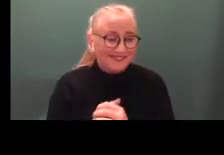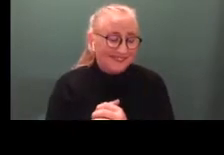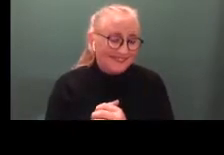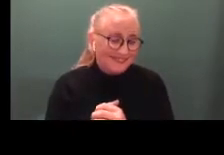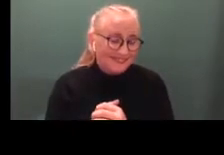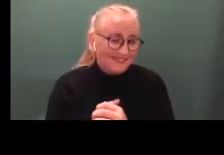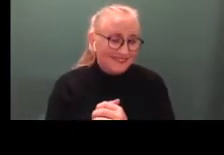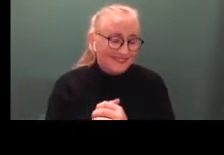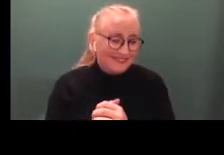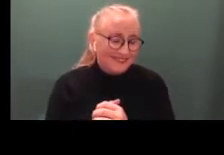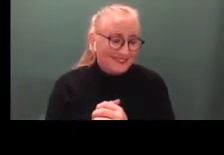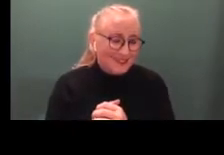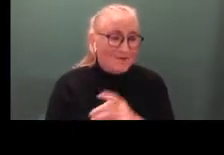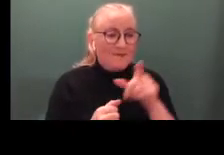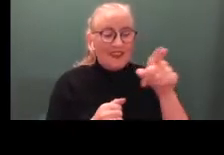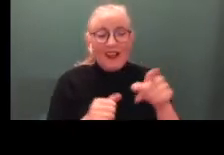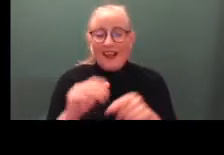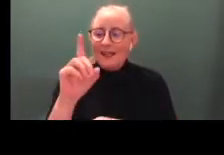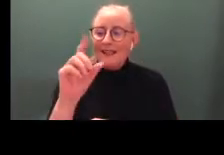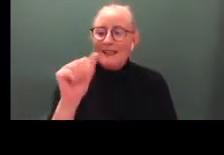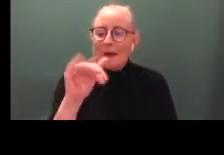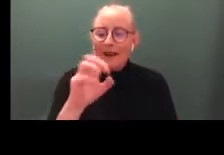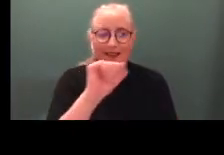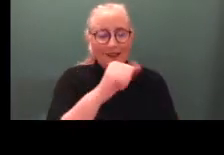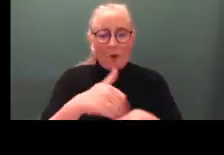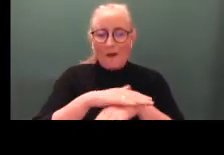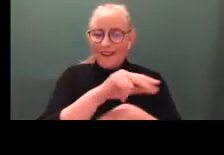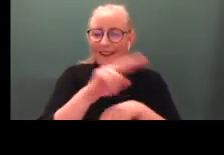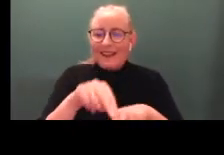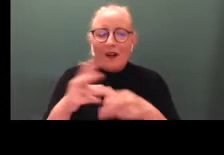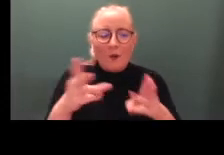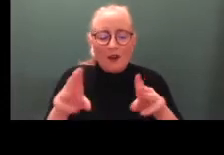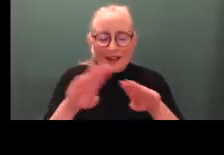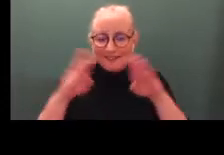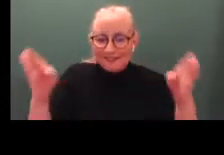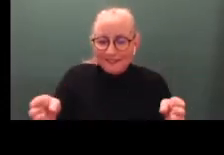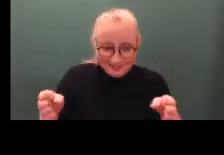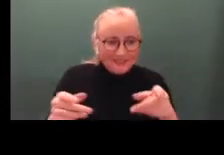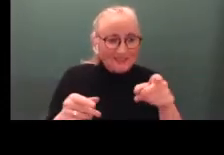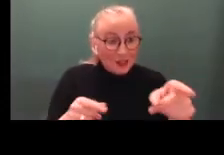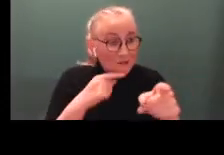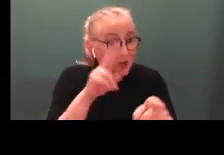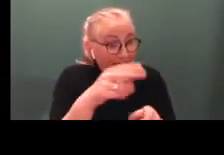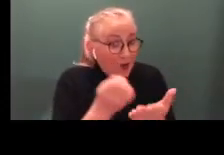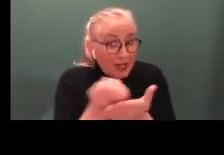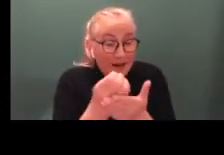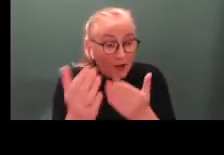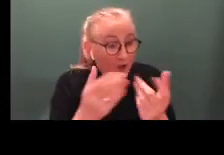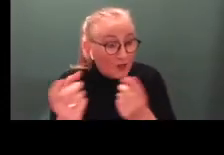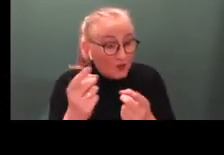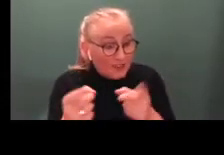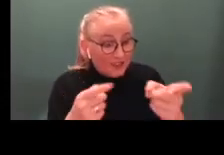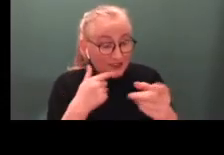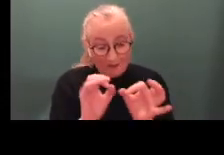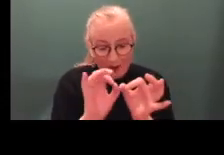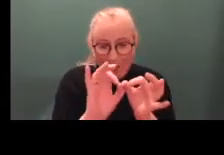This is Damien's workspace where he does all his... So do you want to explain what you do here, Damien? I do all my wiring